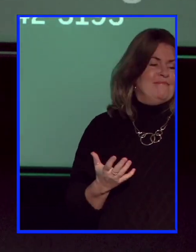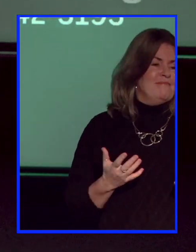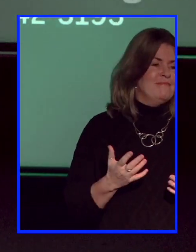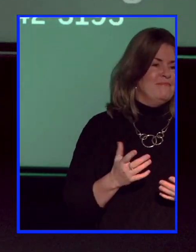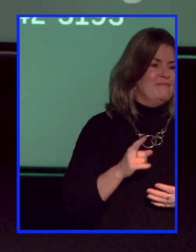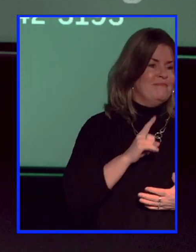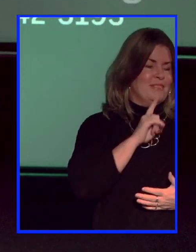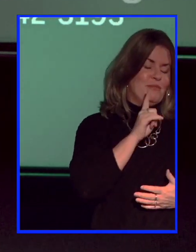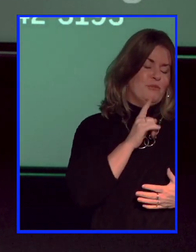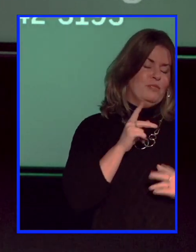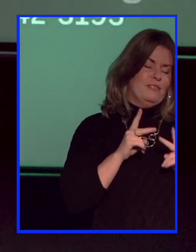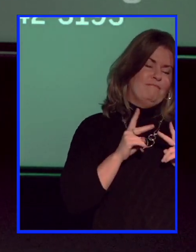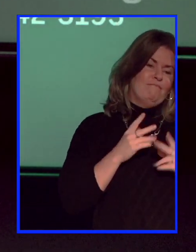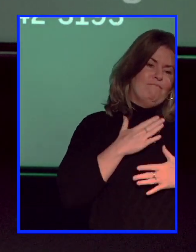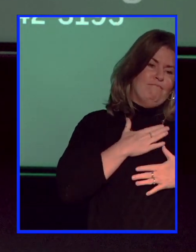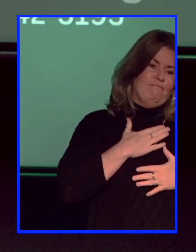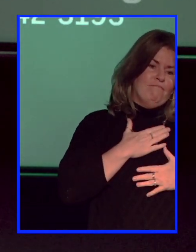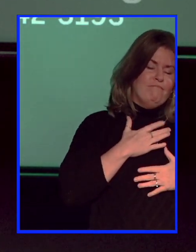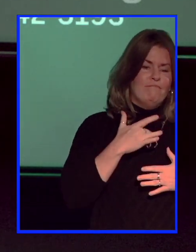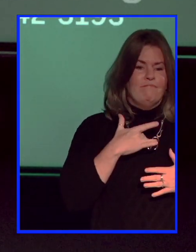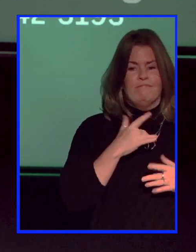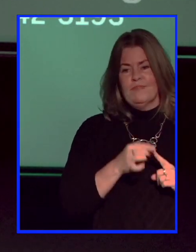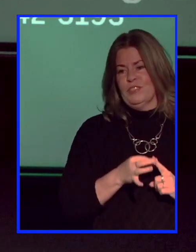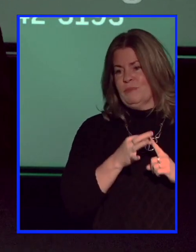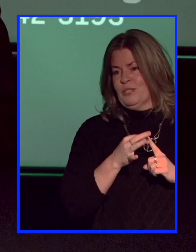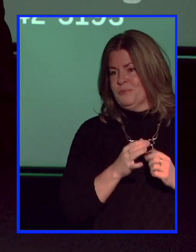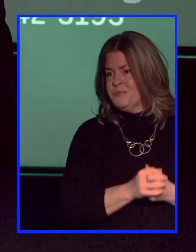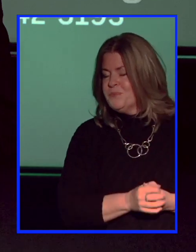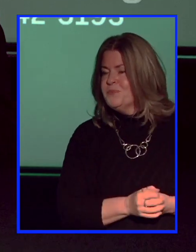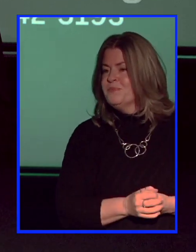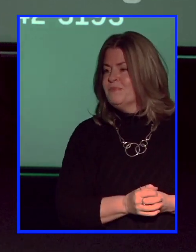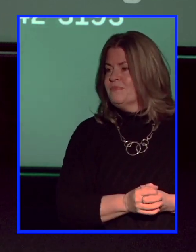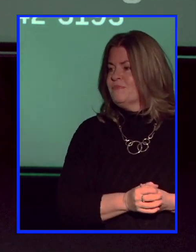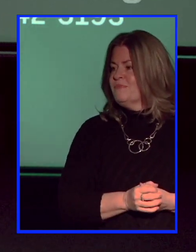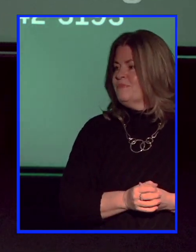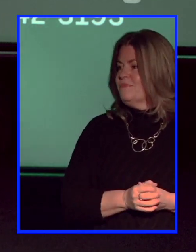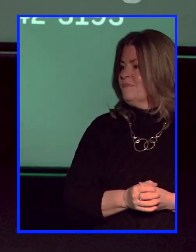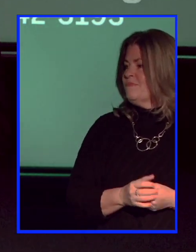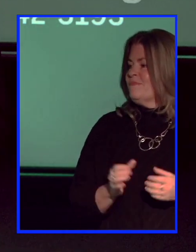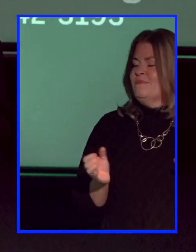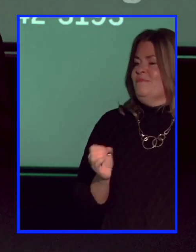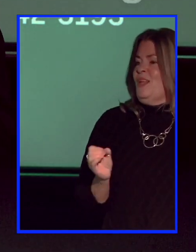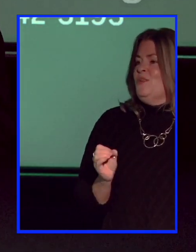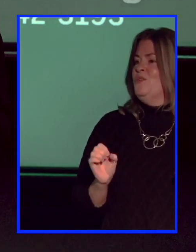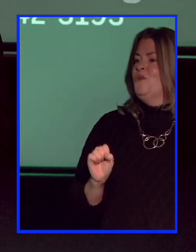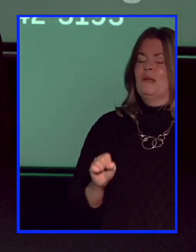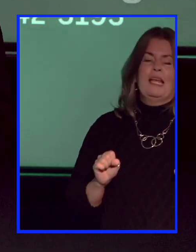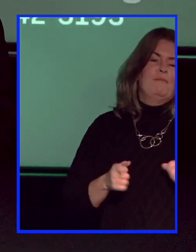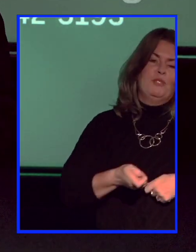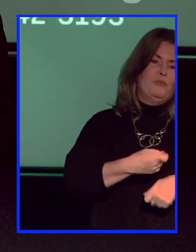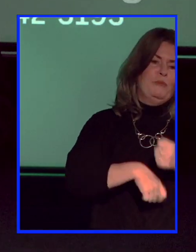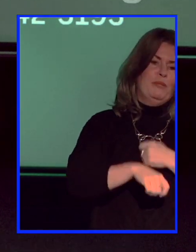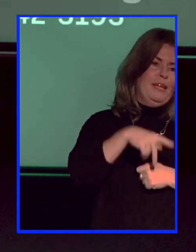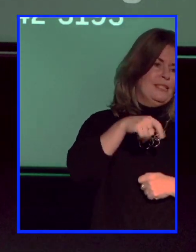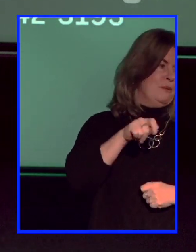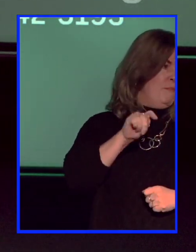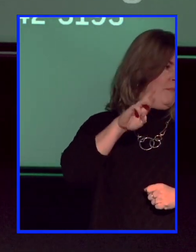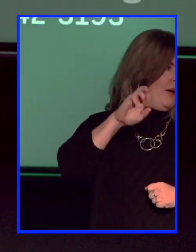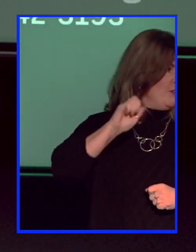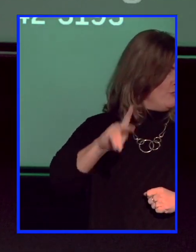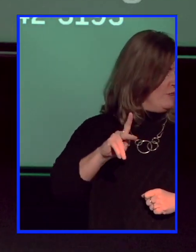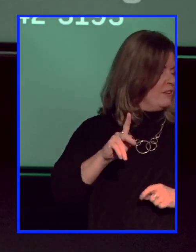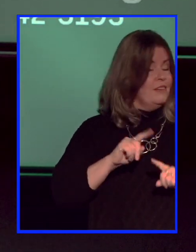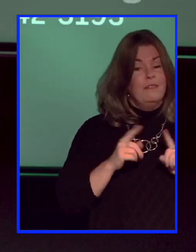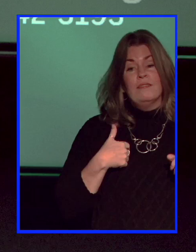it was very special. And obviously, nobody's going to be able to replace Patrick. But you know, we've got